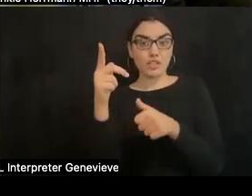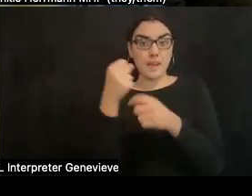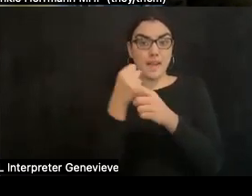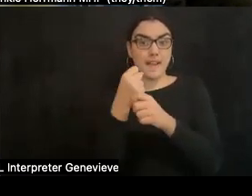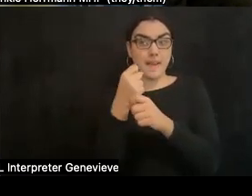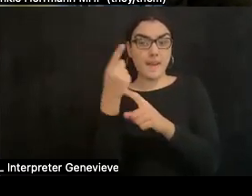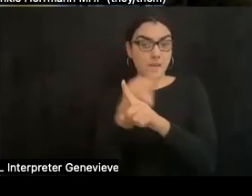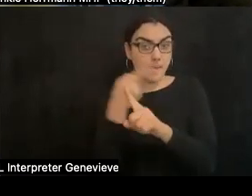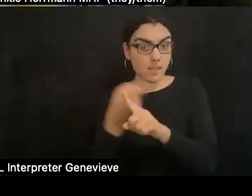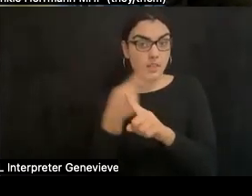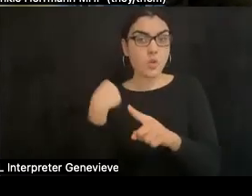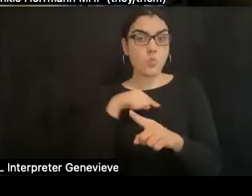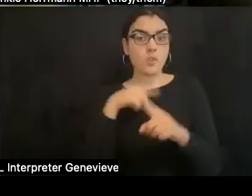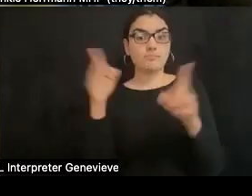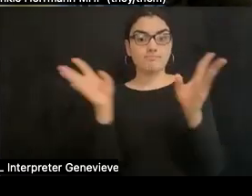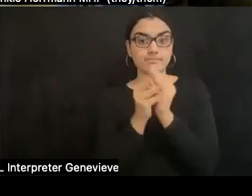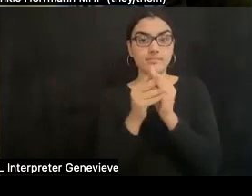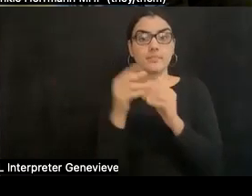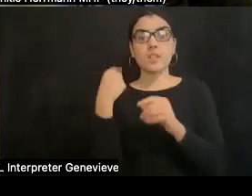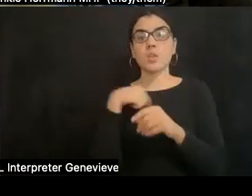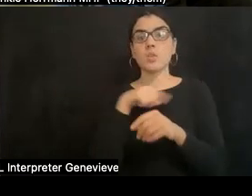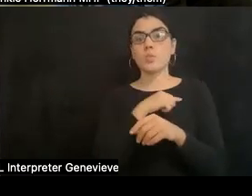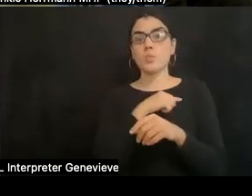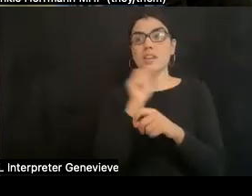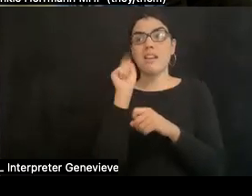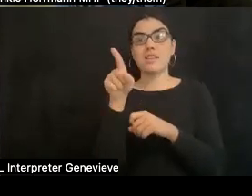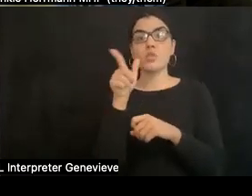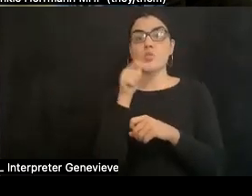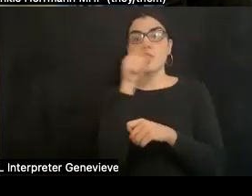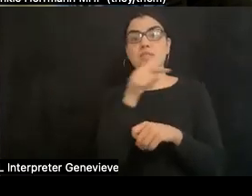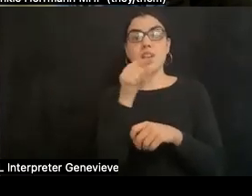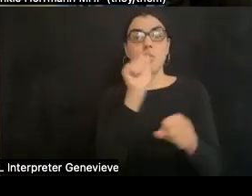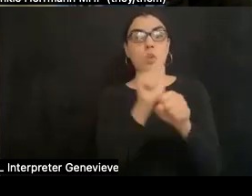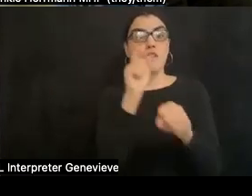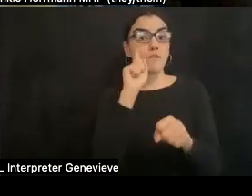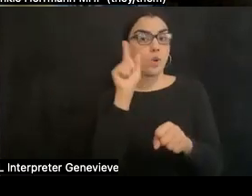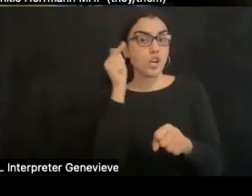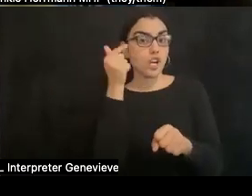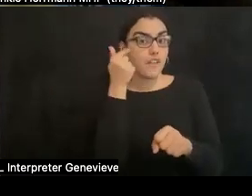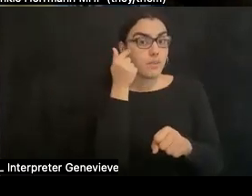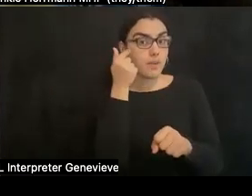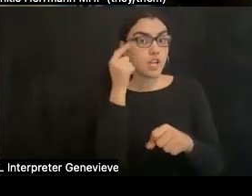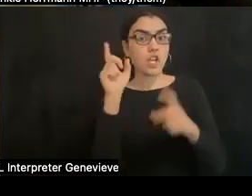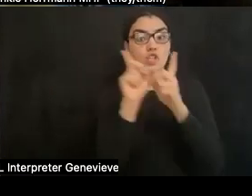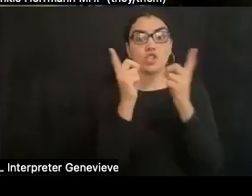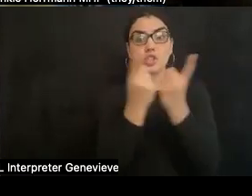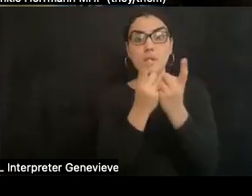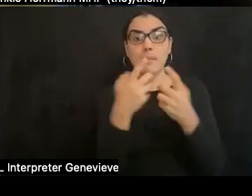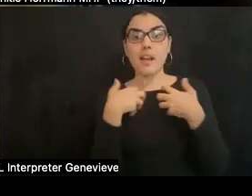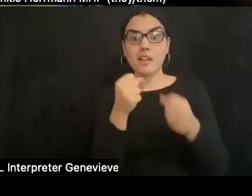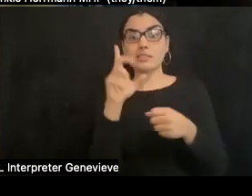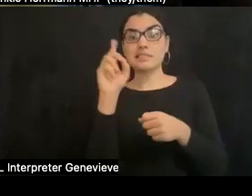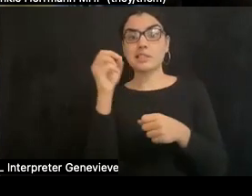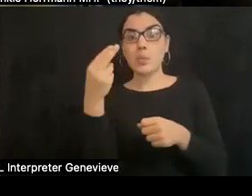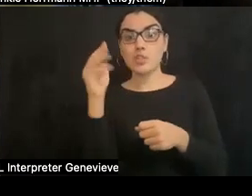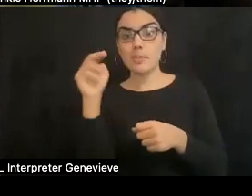respectfully and kindly ask that people who work for the government do not come to our meetings. So if you work for Department of Health, OMH,